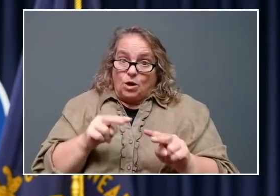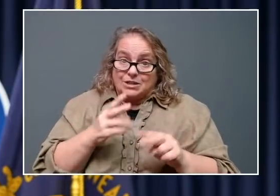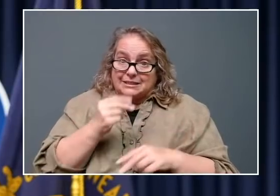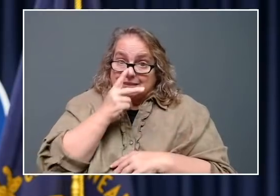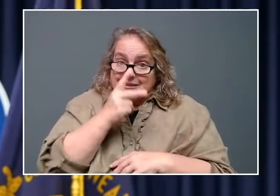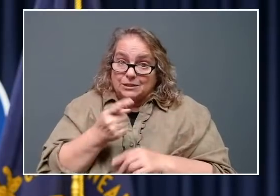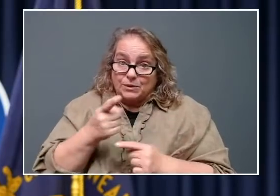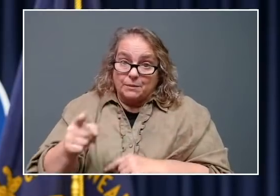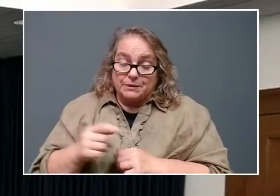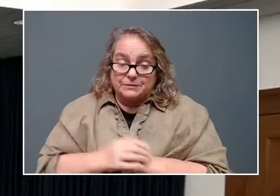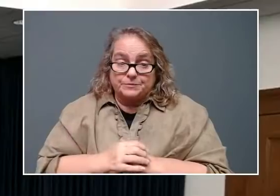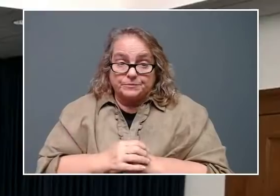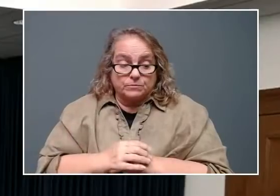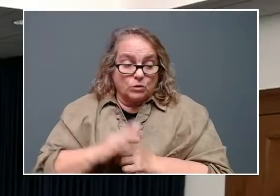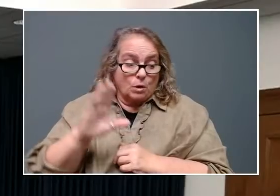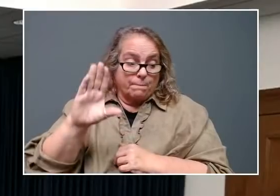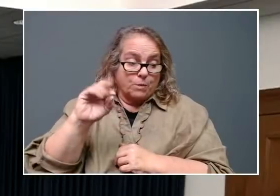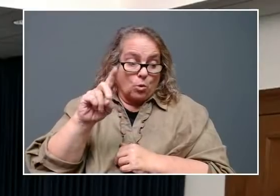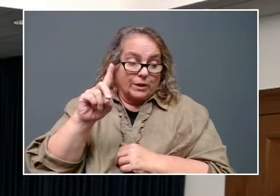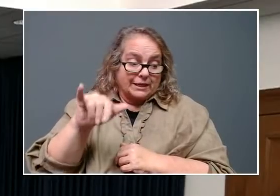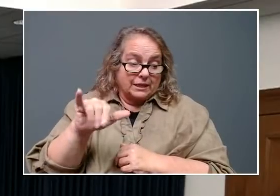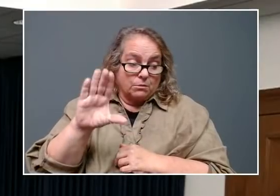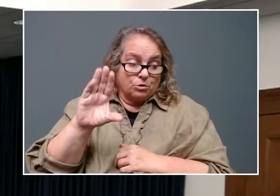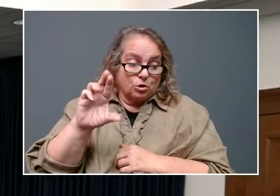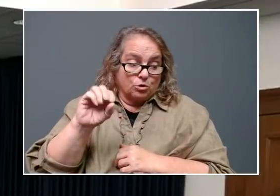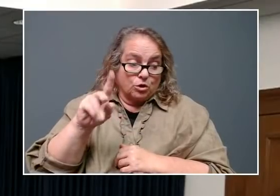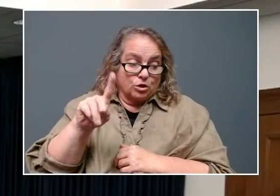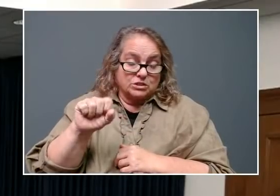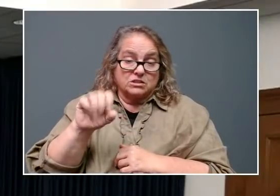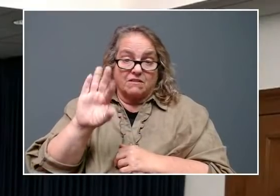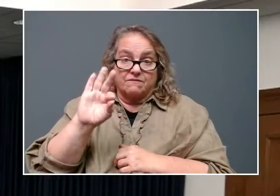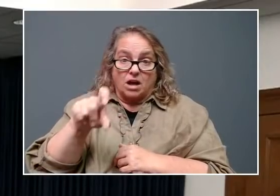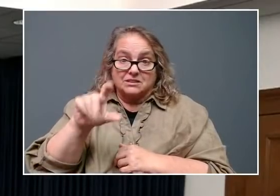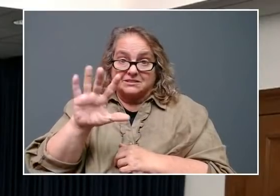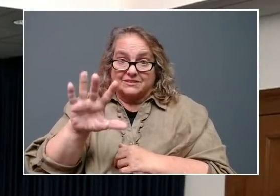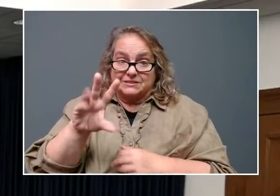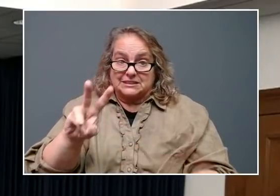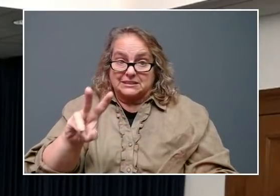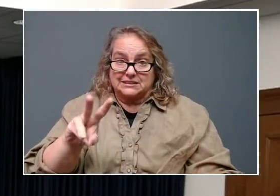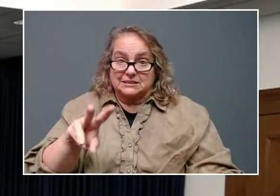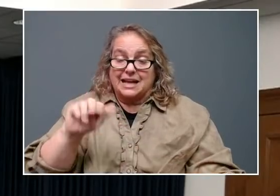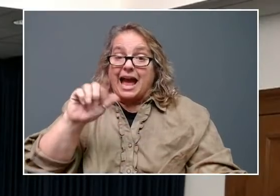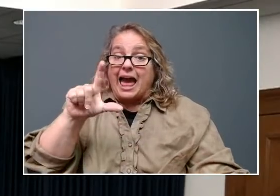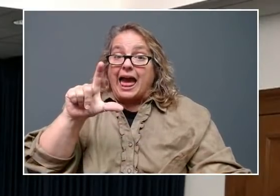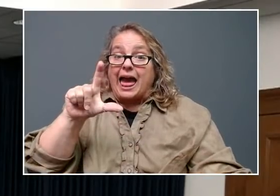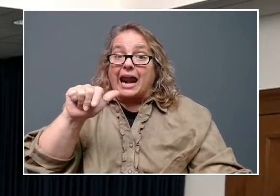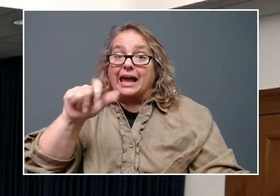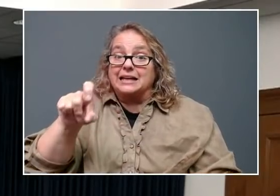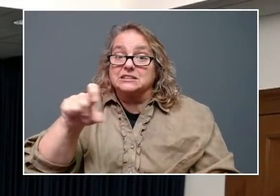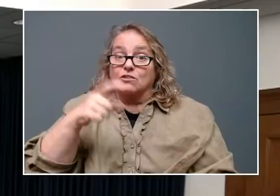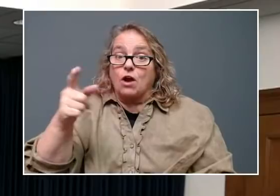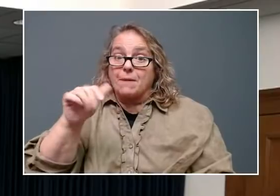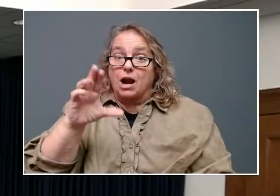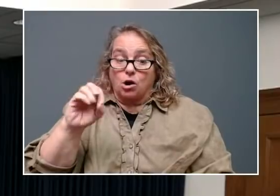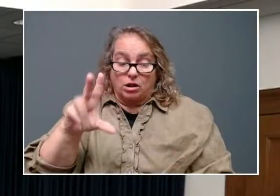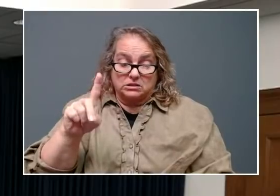Brooks from Fox 56. Okay, Alex Akisto from the Herald Leader.